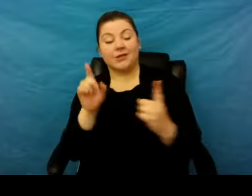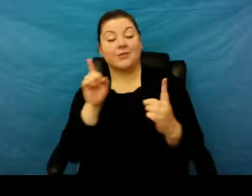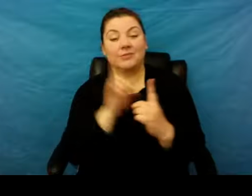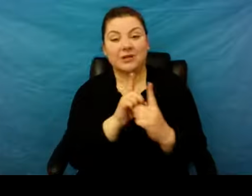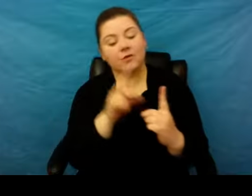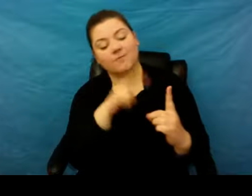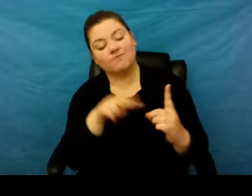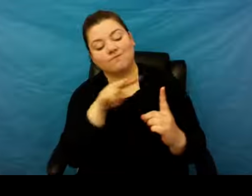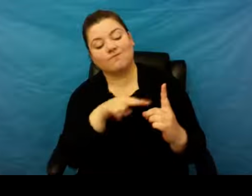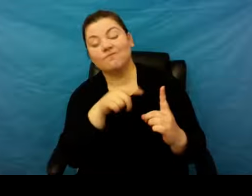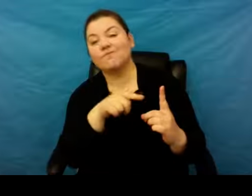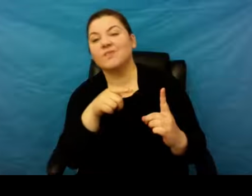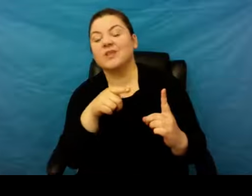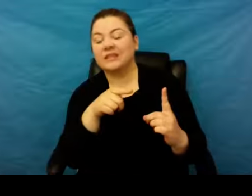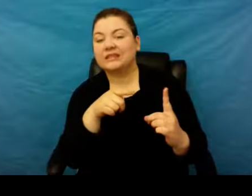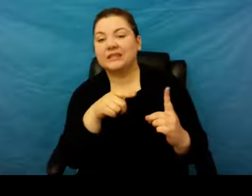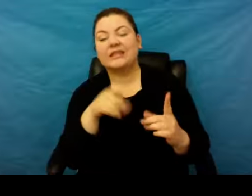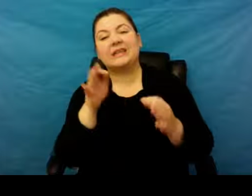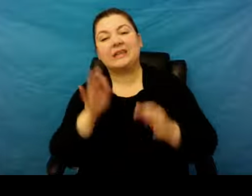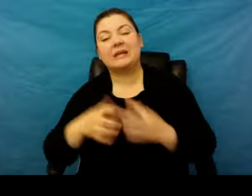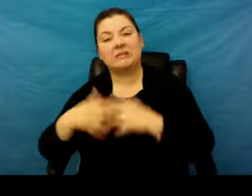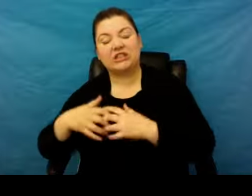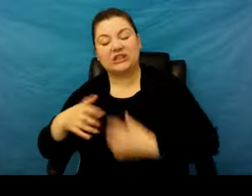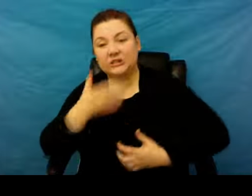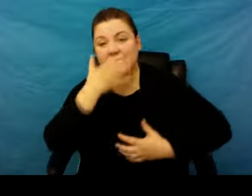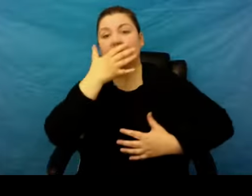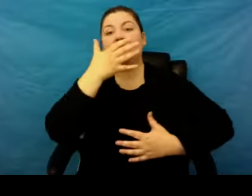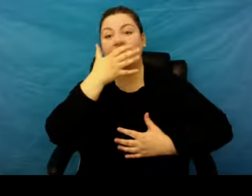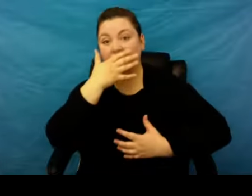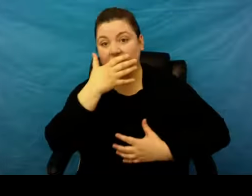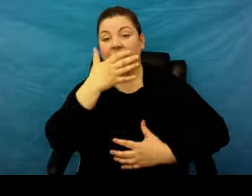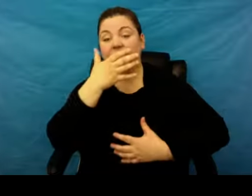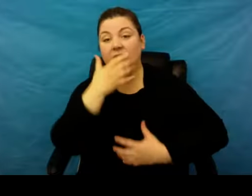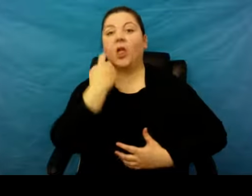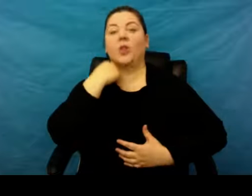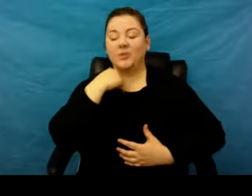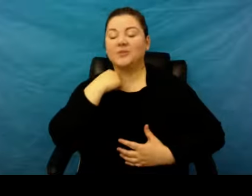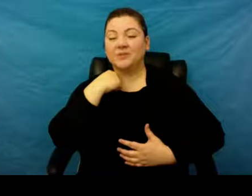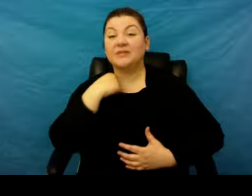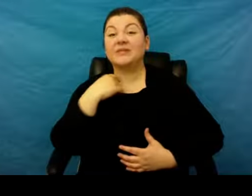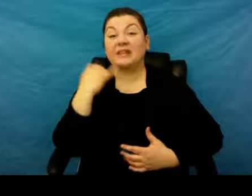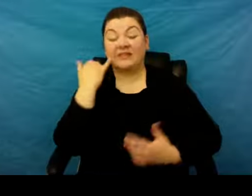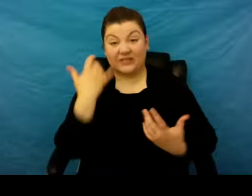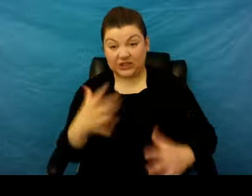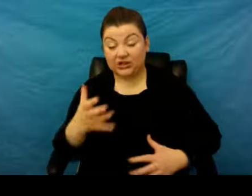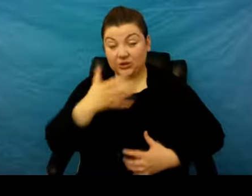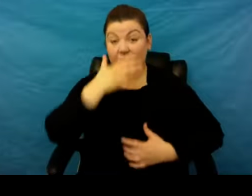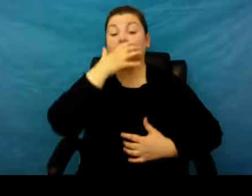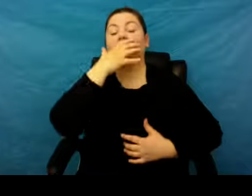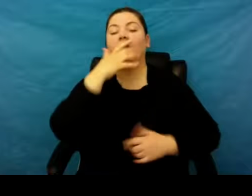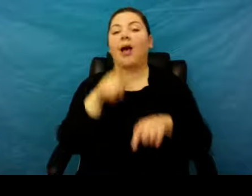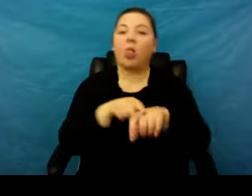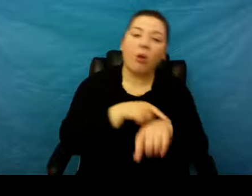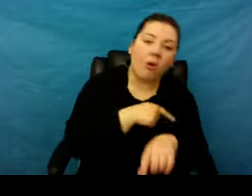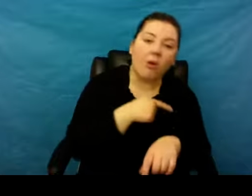ventilators. And once patients are put on ventilators, how long they have to stay on them, the treatment